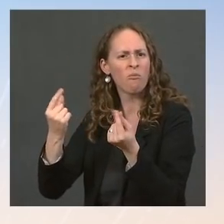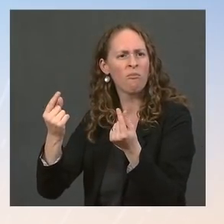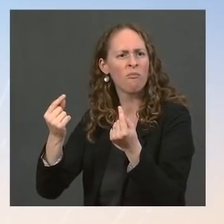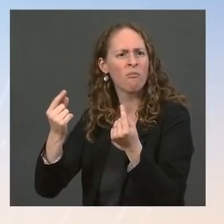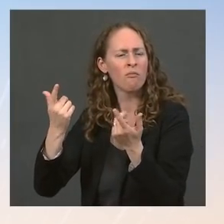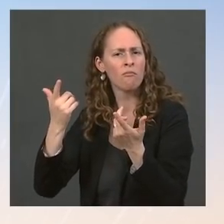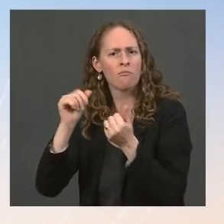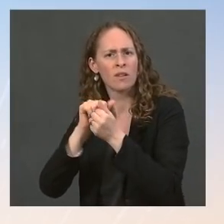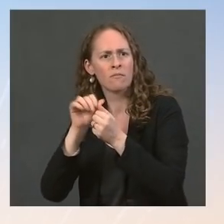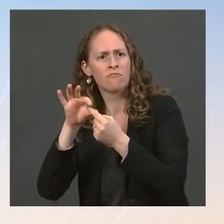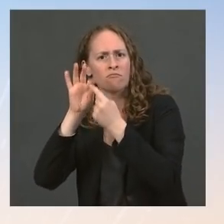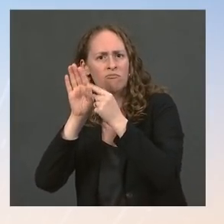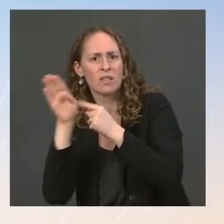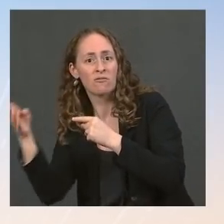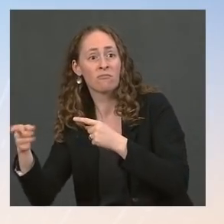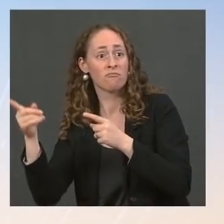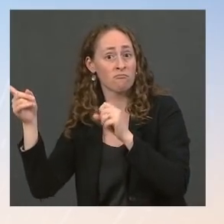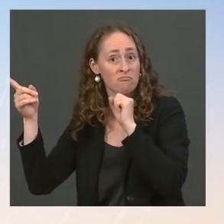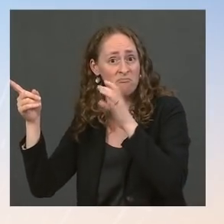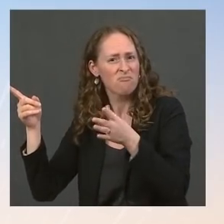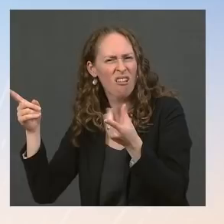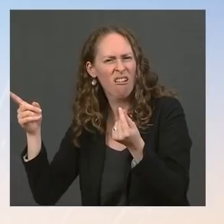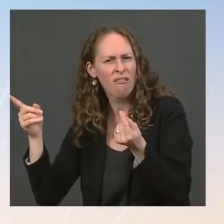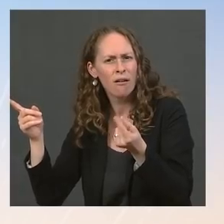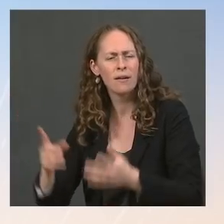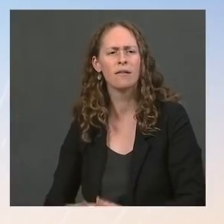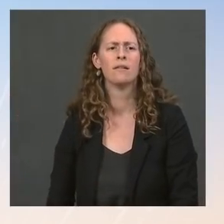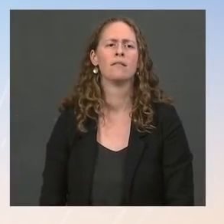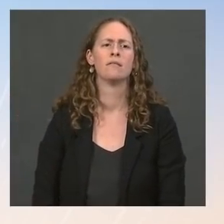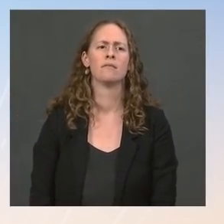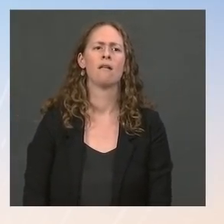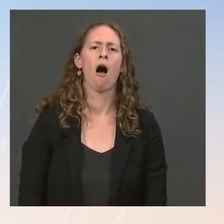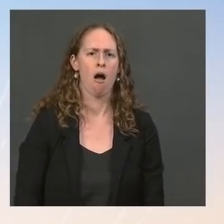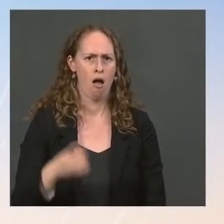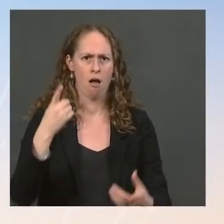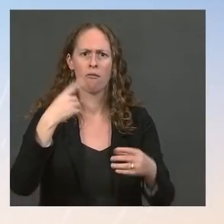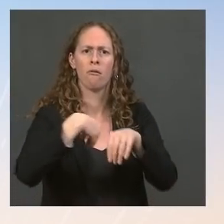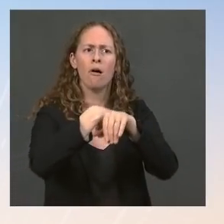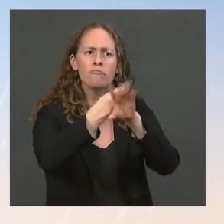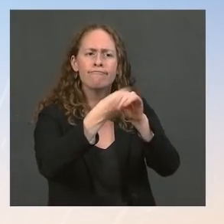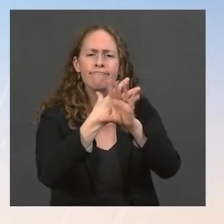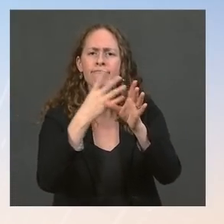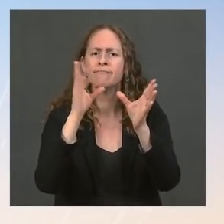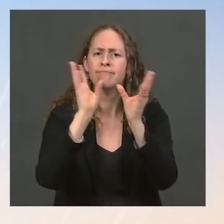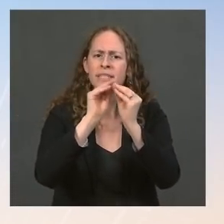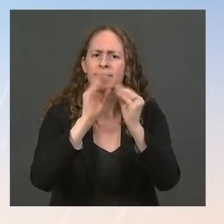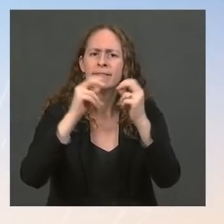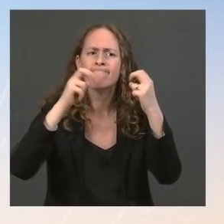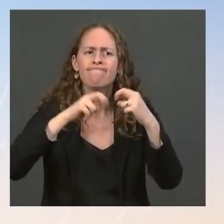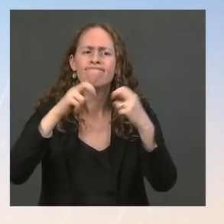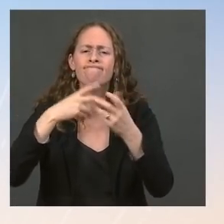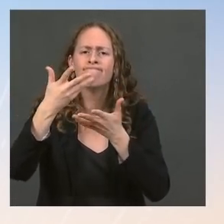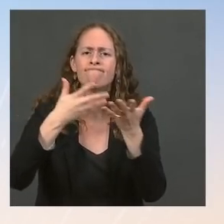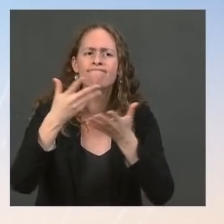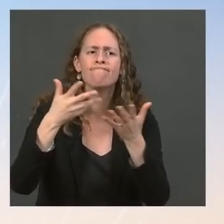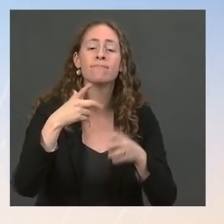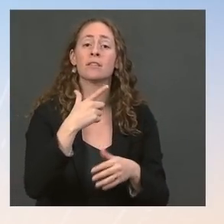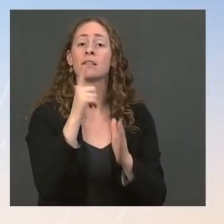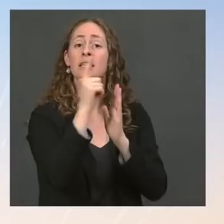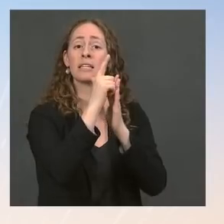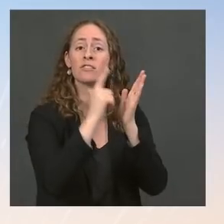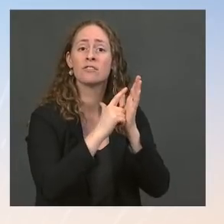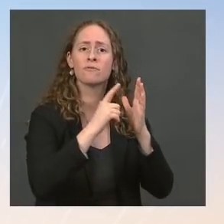bill? She has been active in making calls to members and engaged with our legislative team, and we're